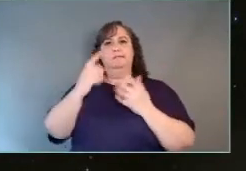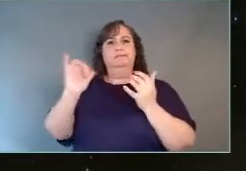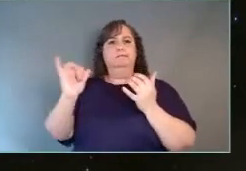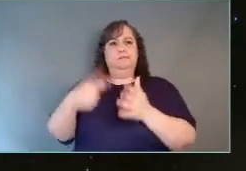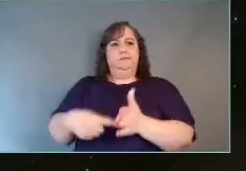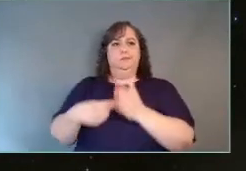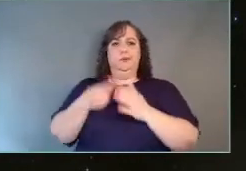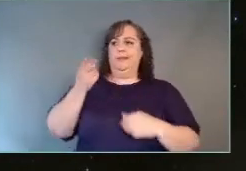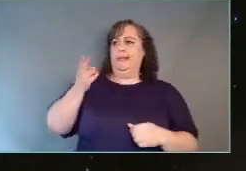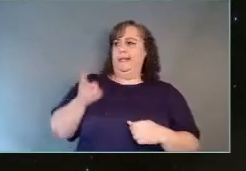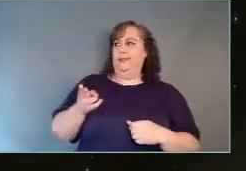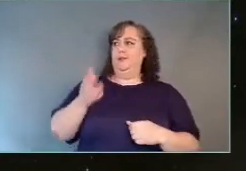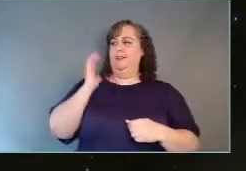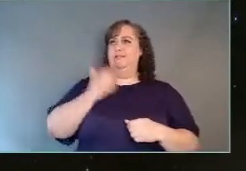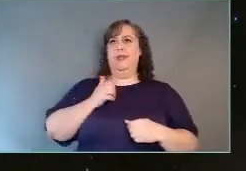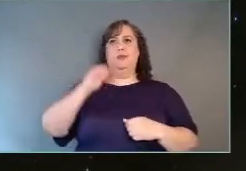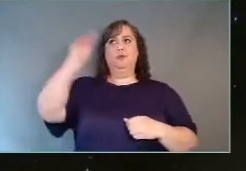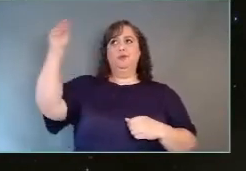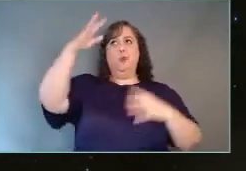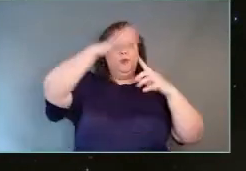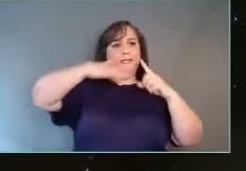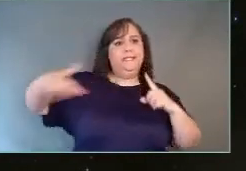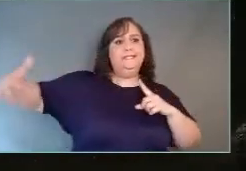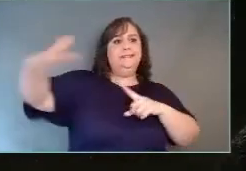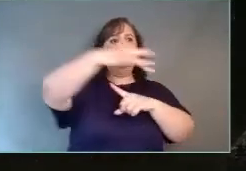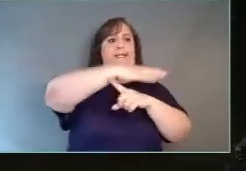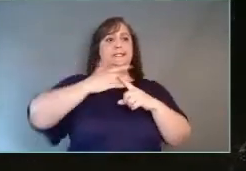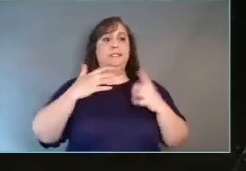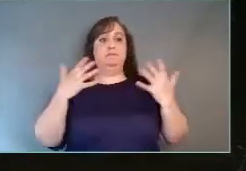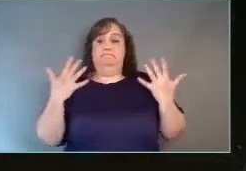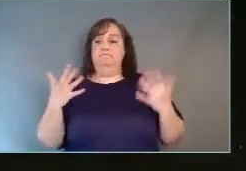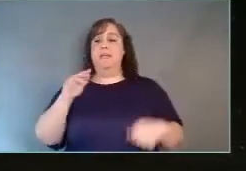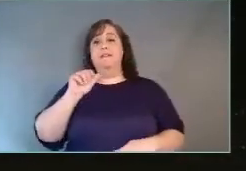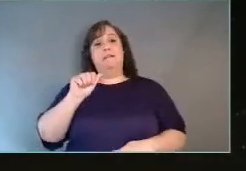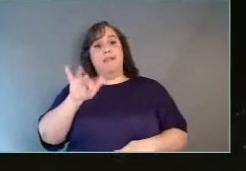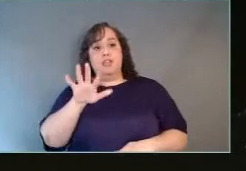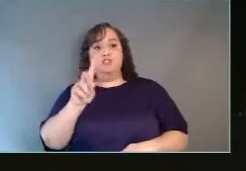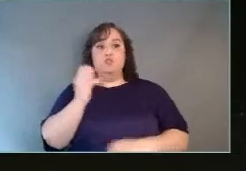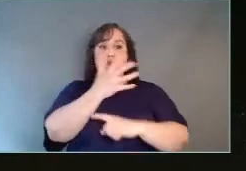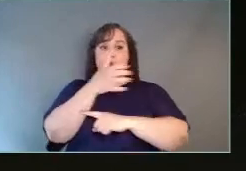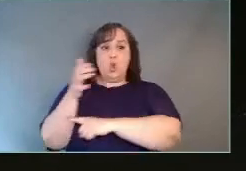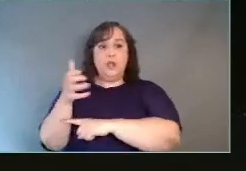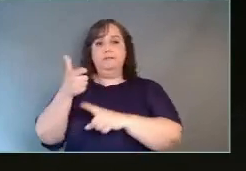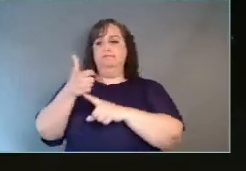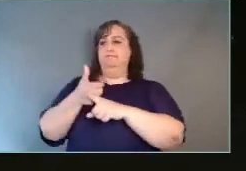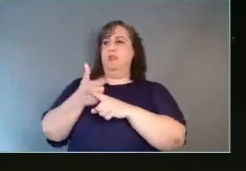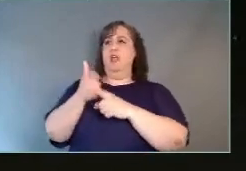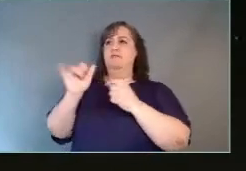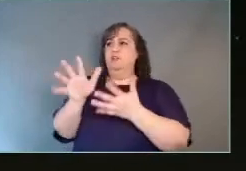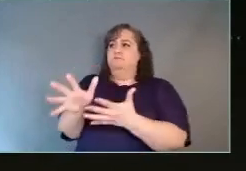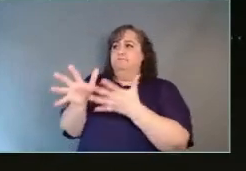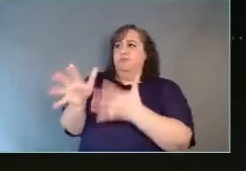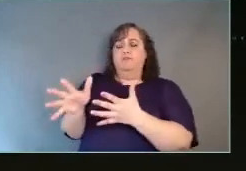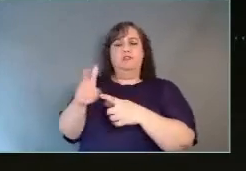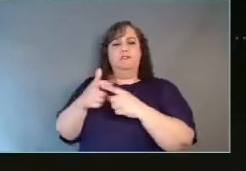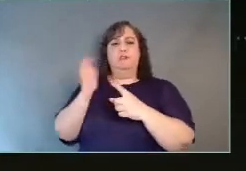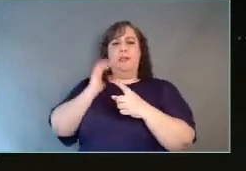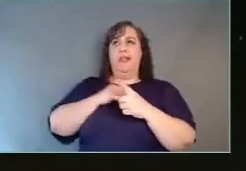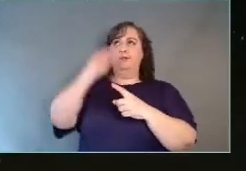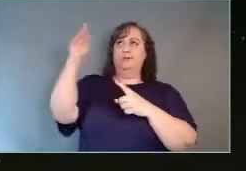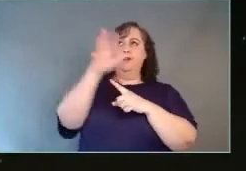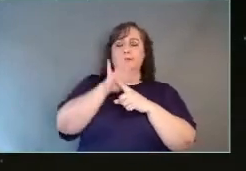to NASA experts about everything asteroids, like the upcoming sample return from a